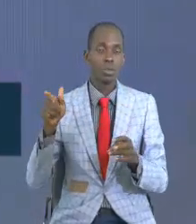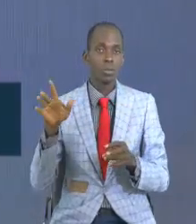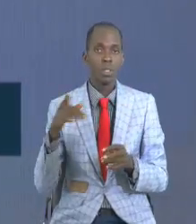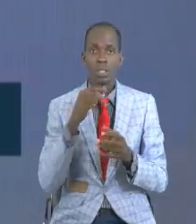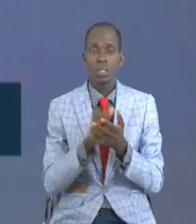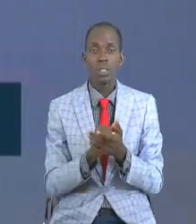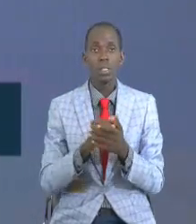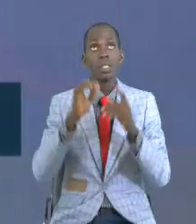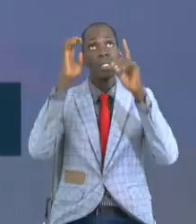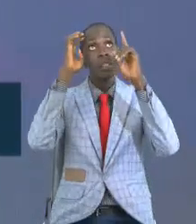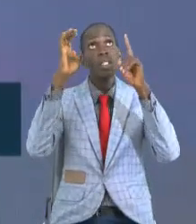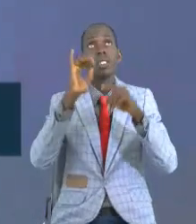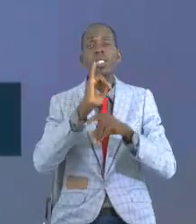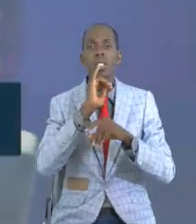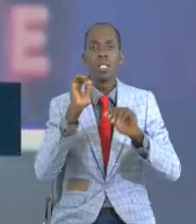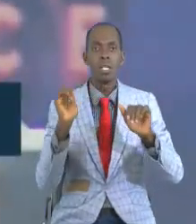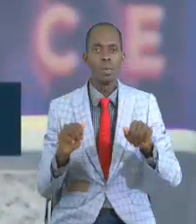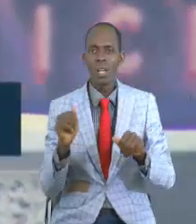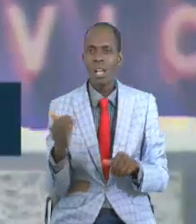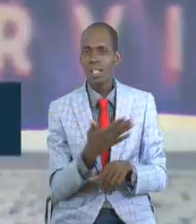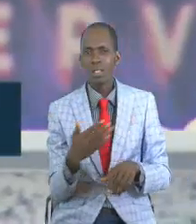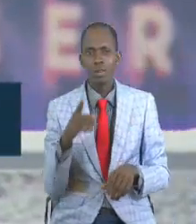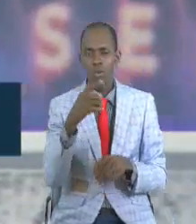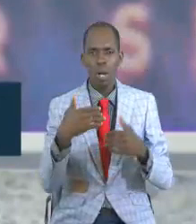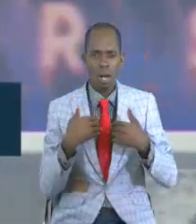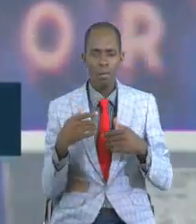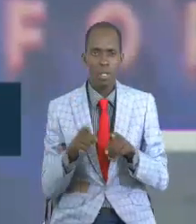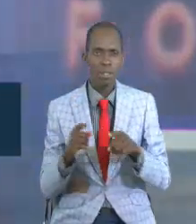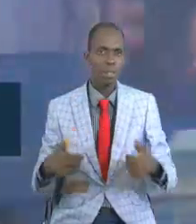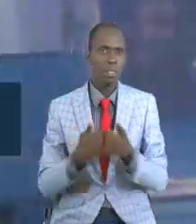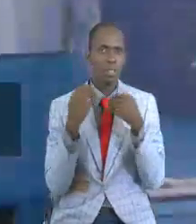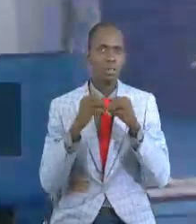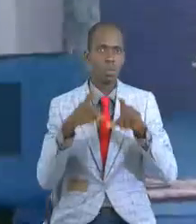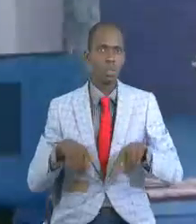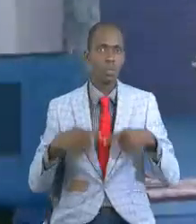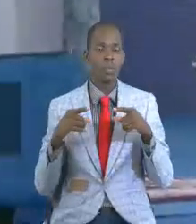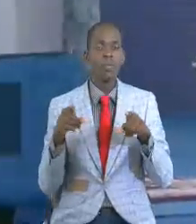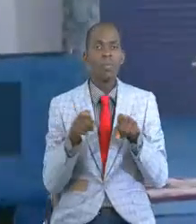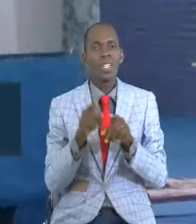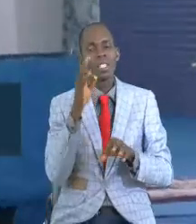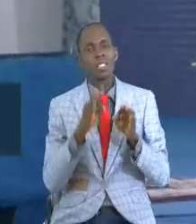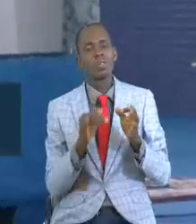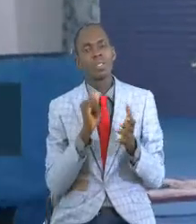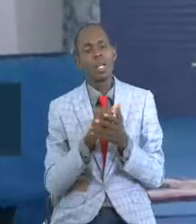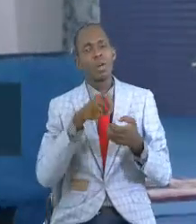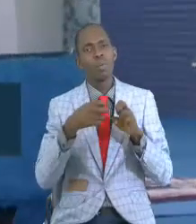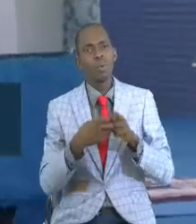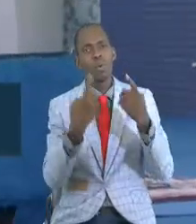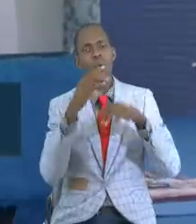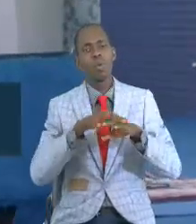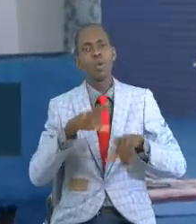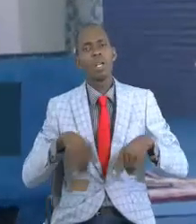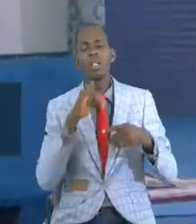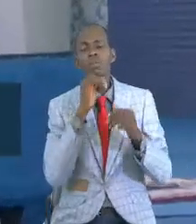is able. Anytime you have a challenge in your life, as if the problem coming upon your life is greater than you